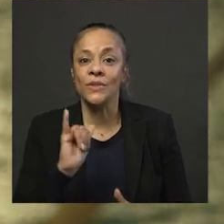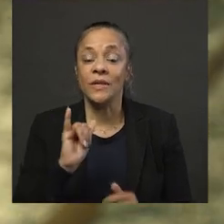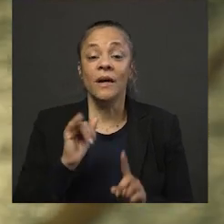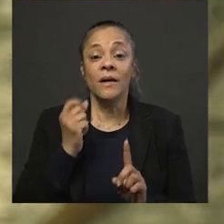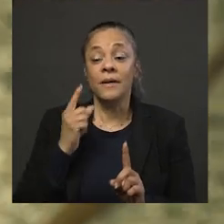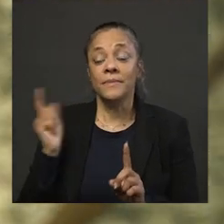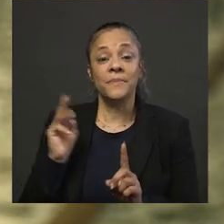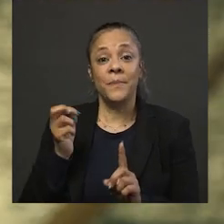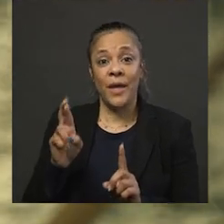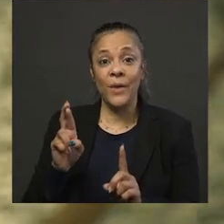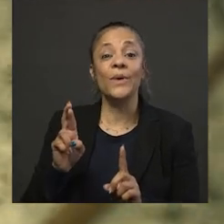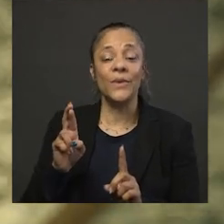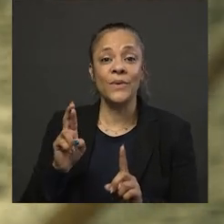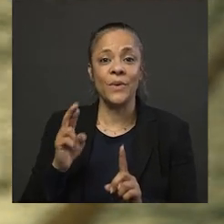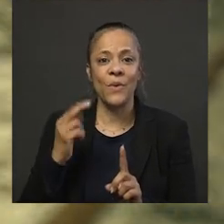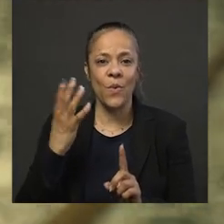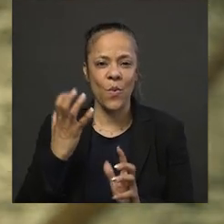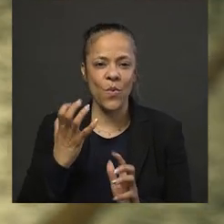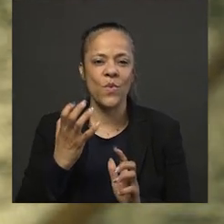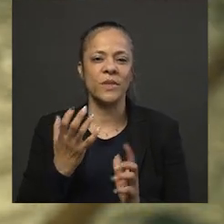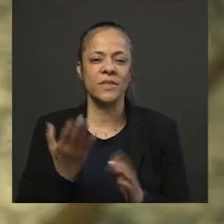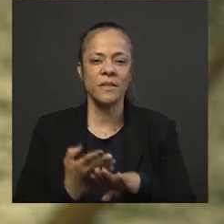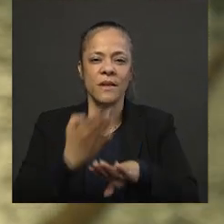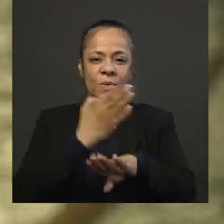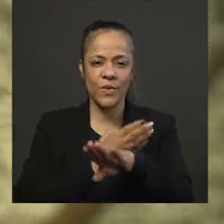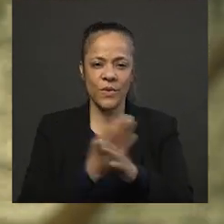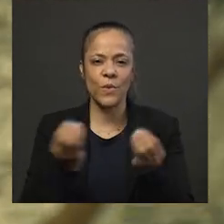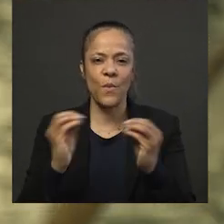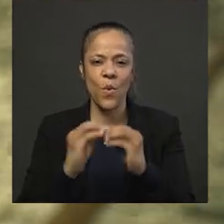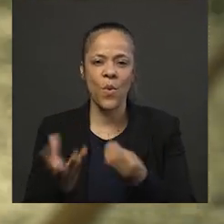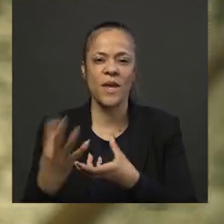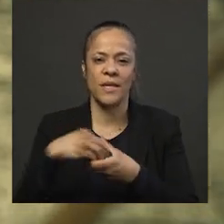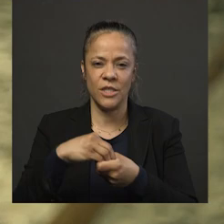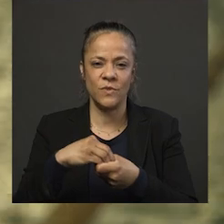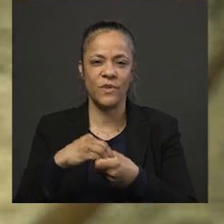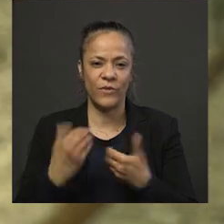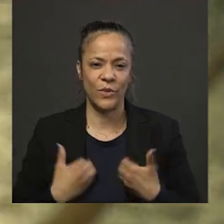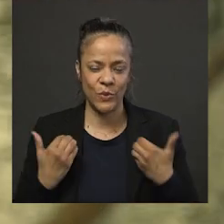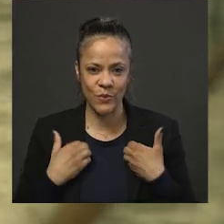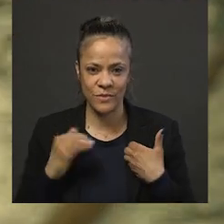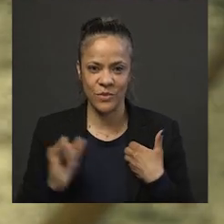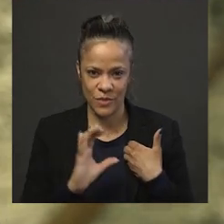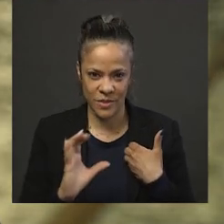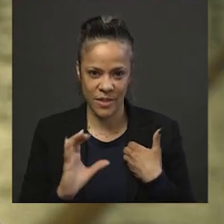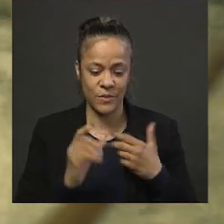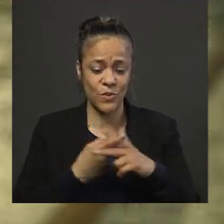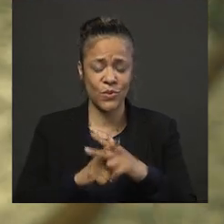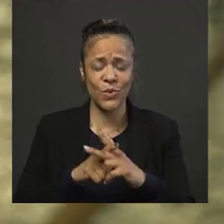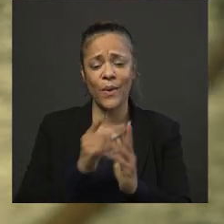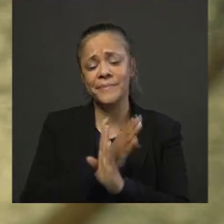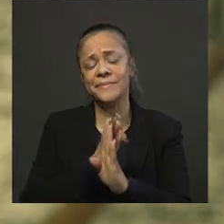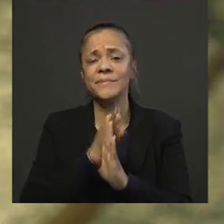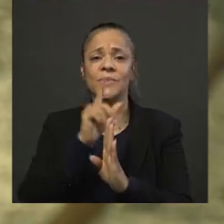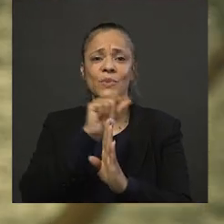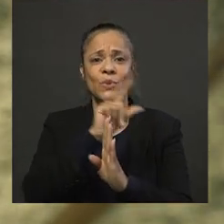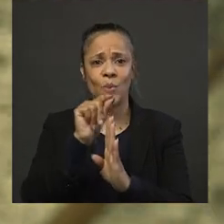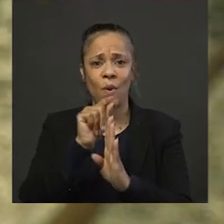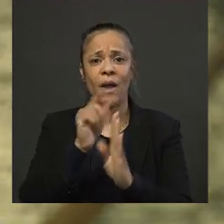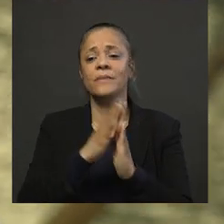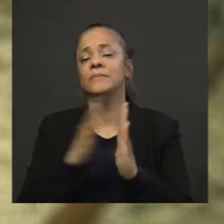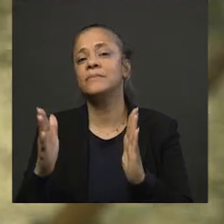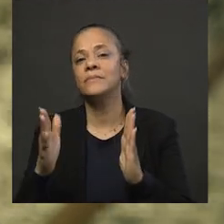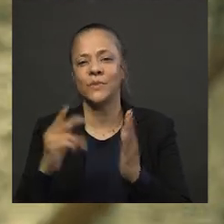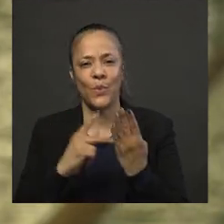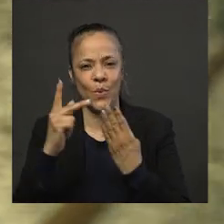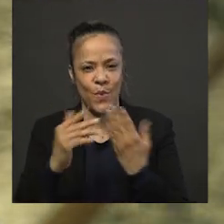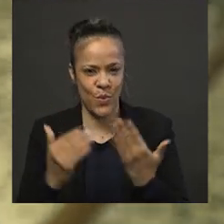delivered on Mayor Fulop's intention to increase our engagement with youth and special needs across the city. We started off in the end of 2020 with our